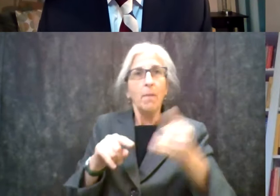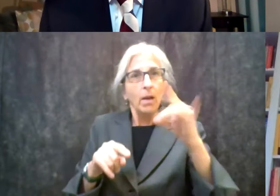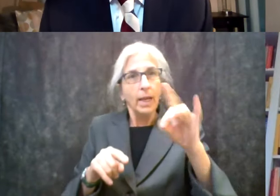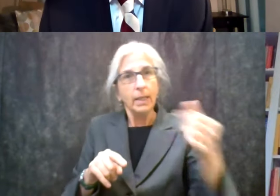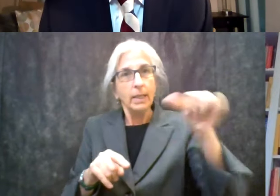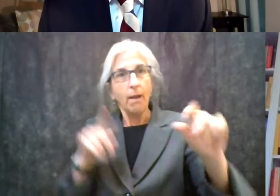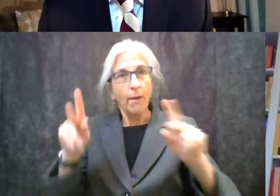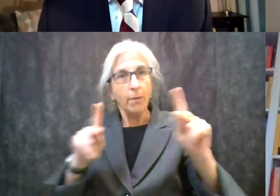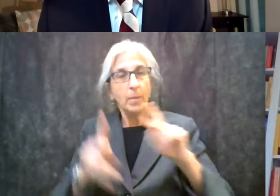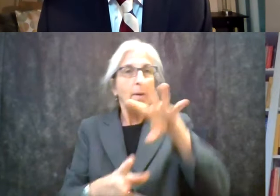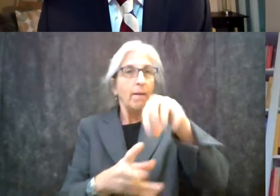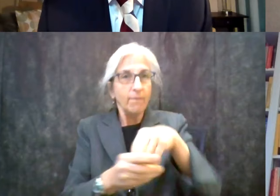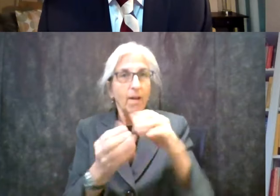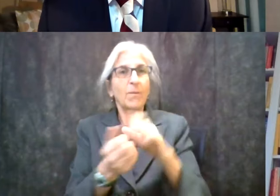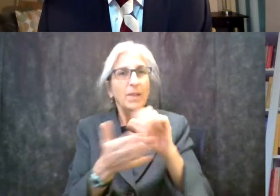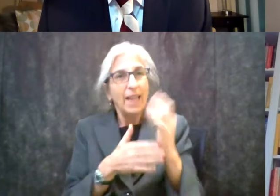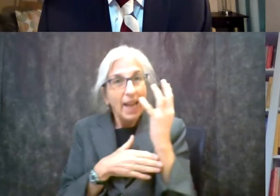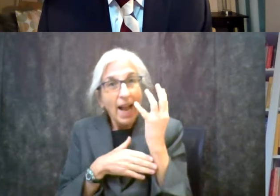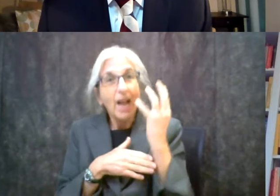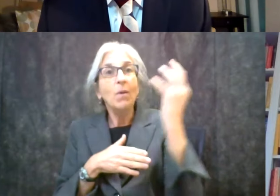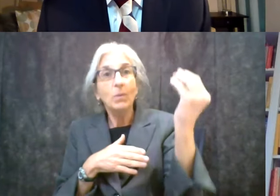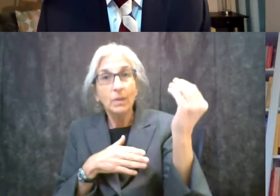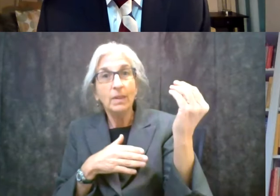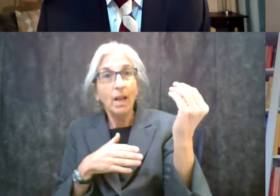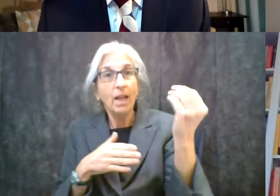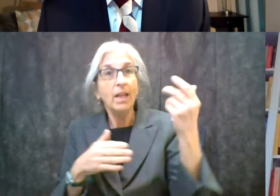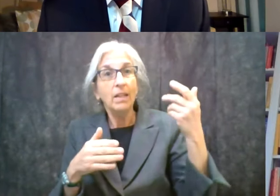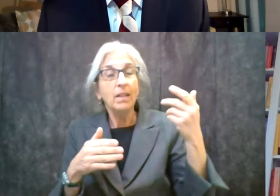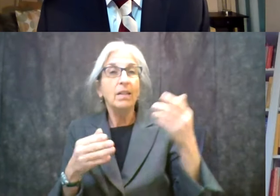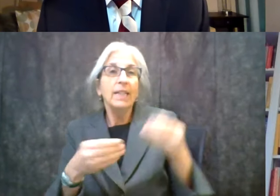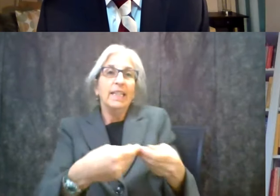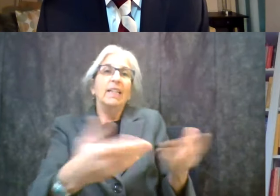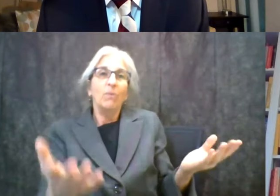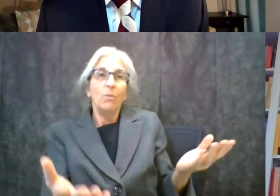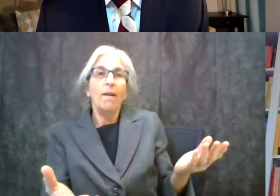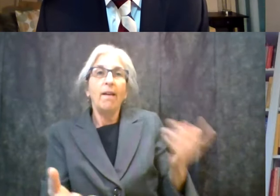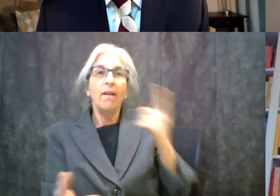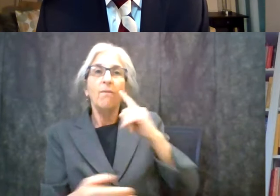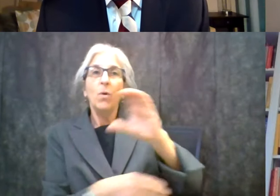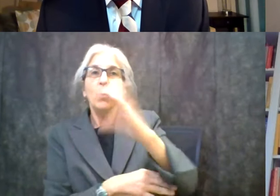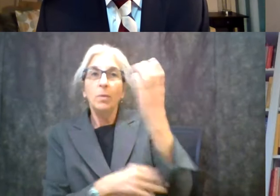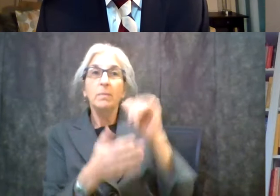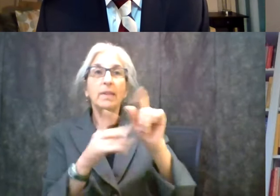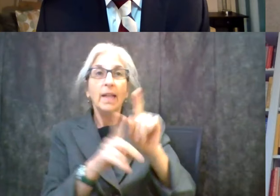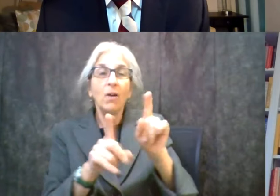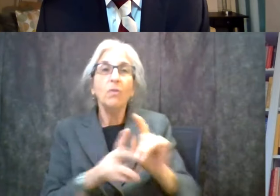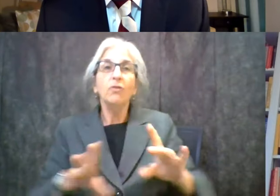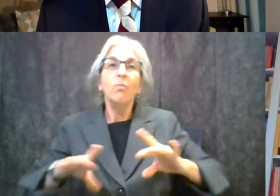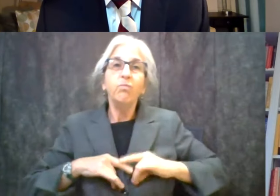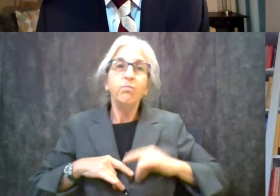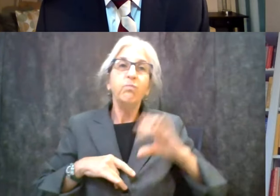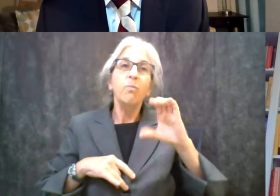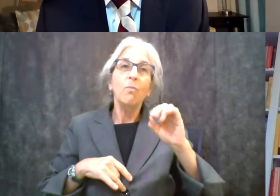people participating in that outside giveaway for Christmas who also contracted